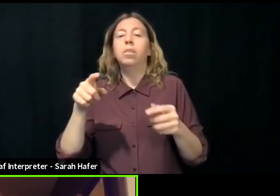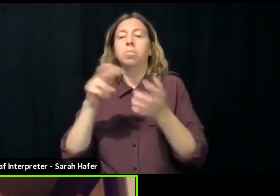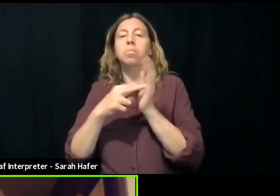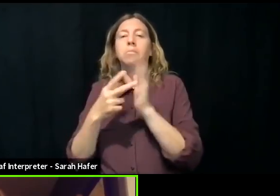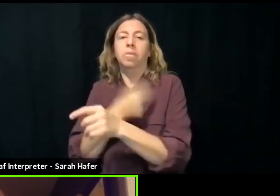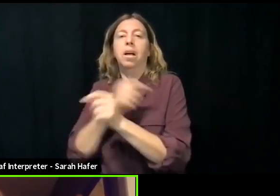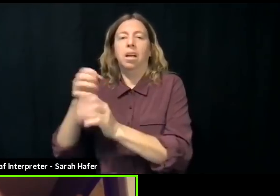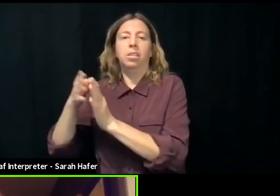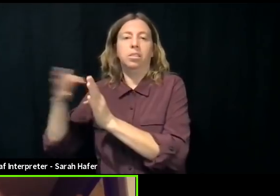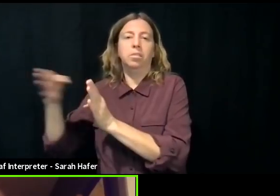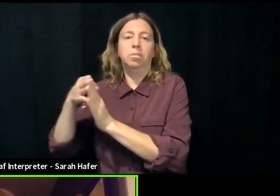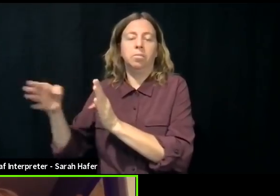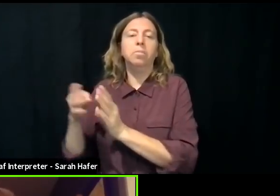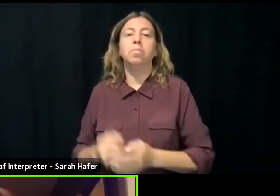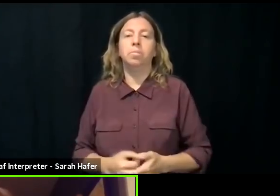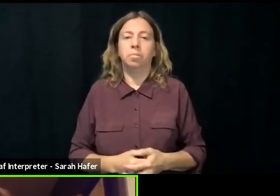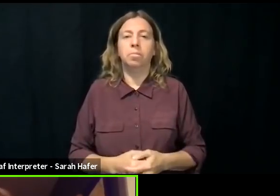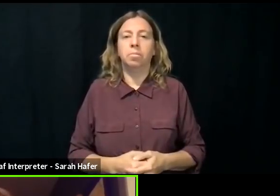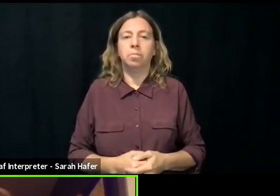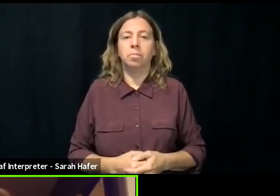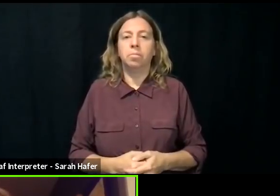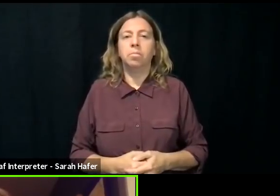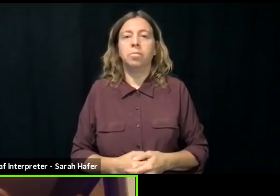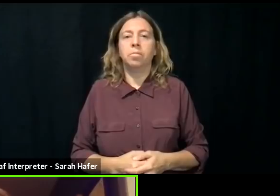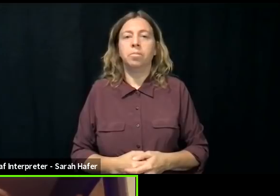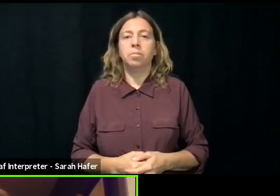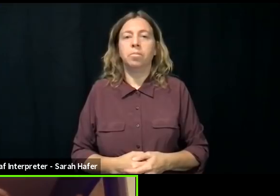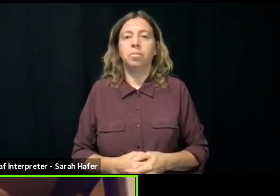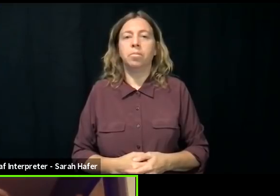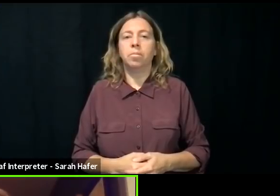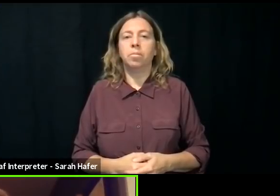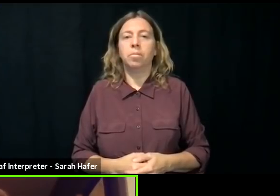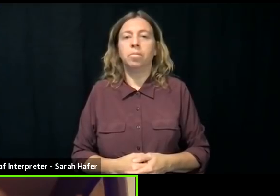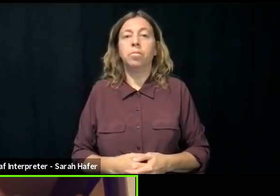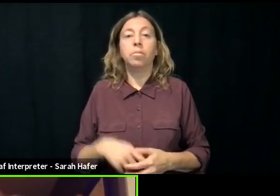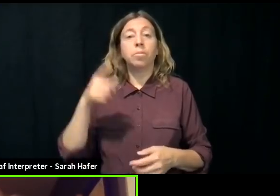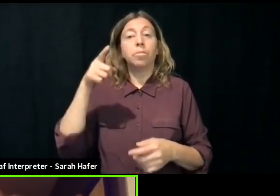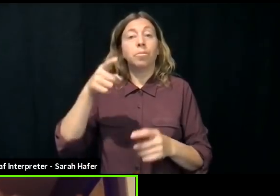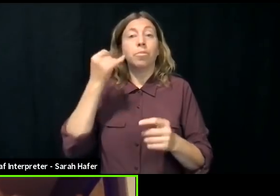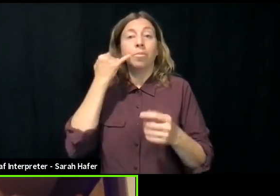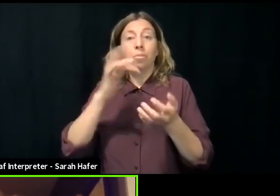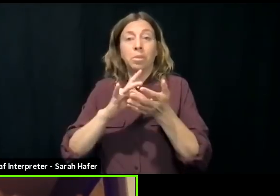protection. But the difference will be, again, if you get monoclonal antibodies, you need to wait about 3 months.